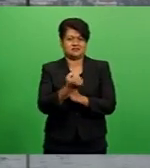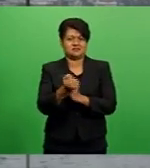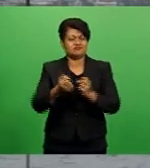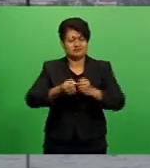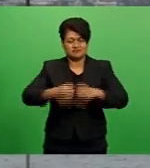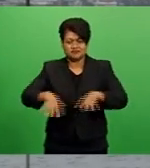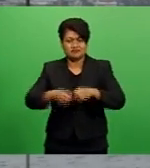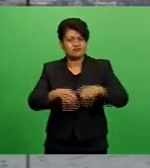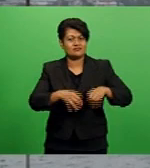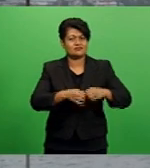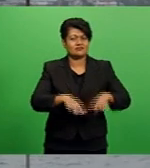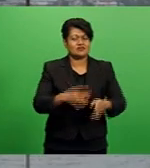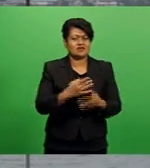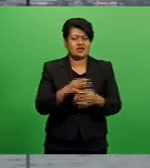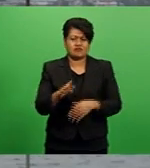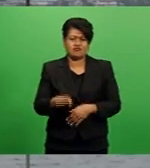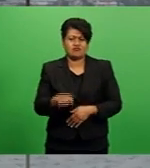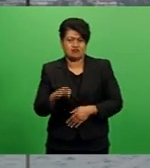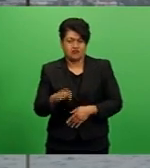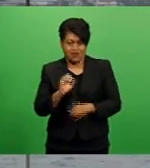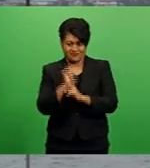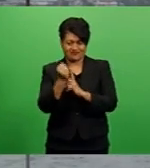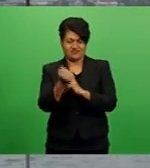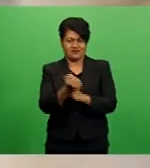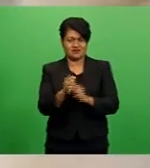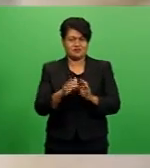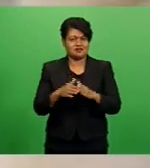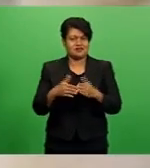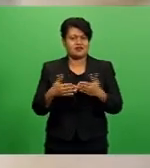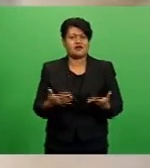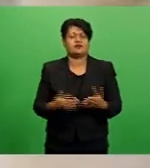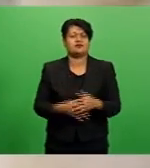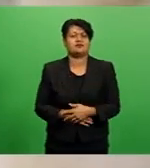poor sanitation. Details with Josiah Nanunga.